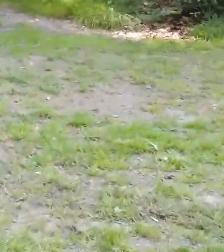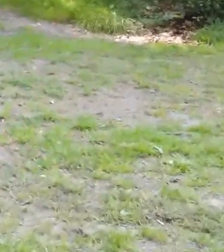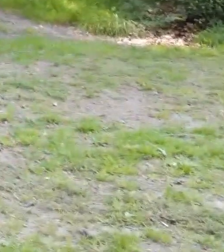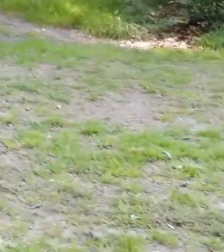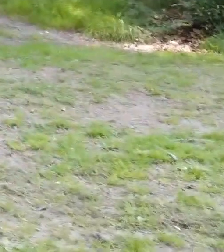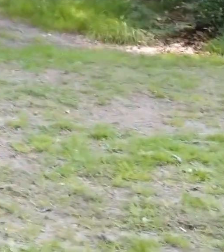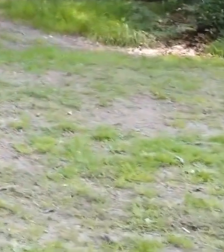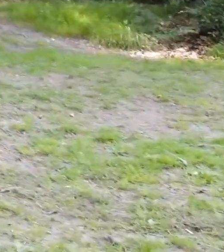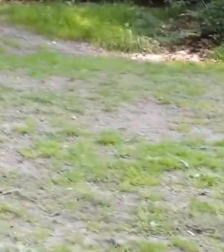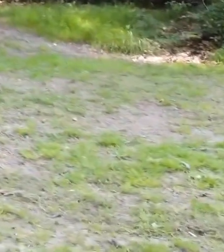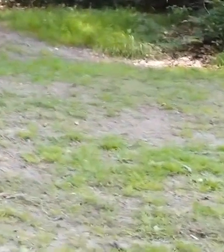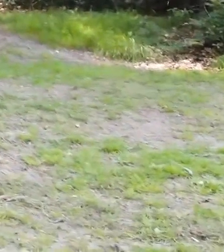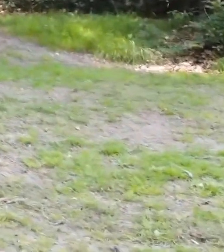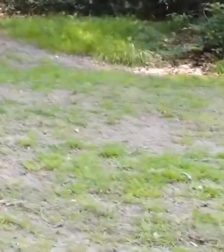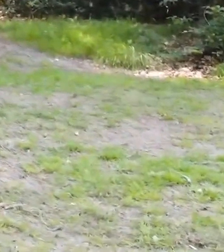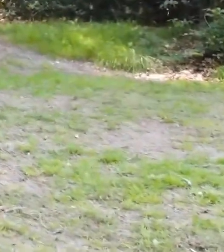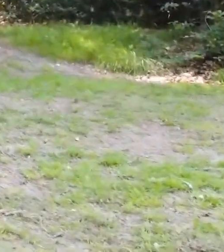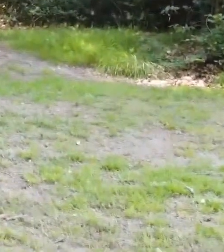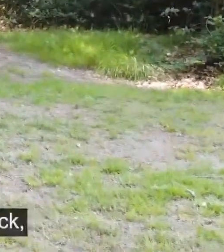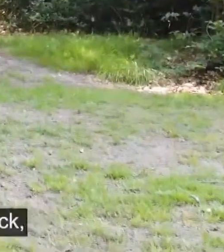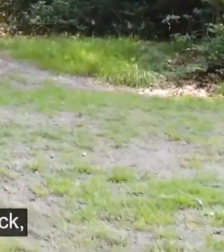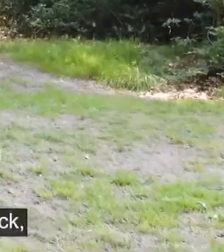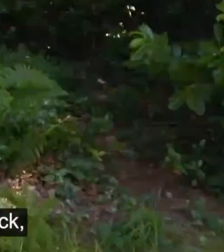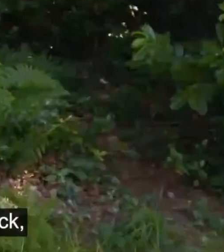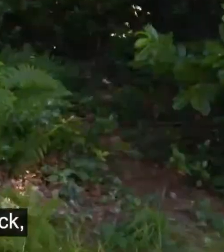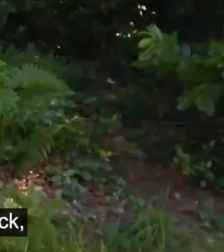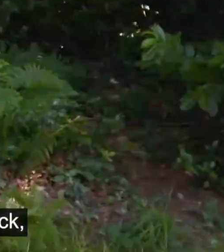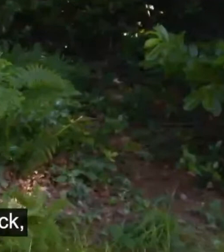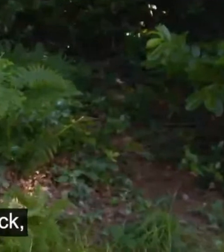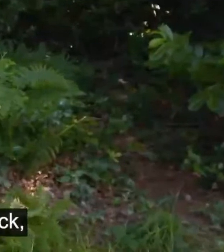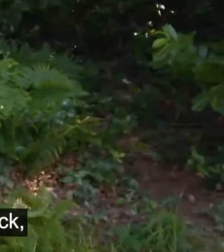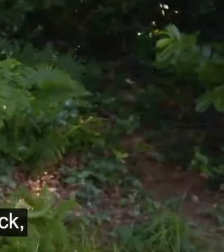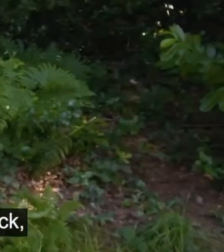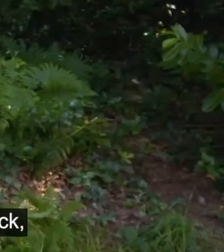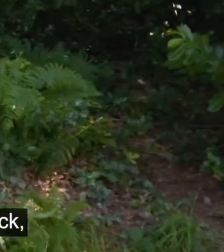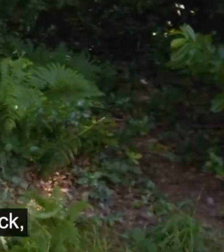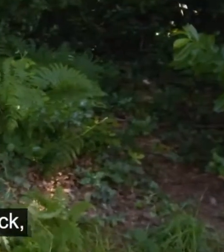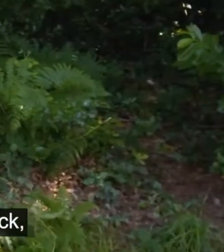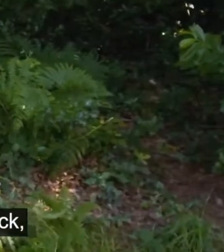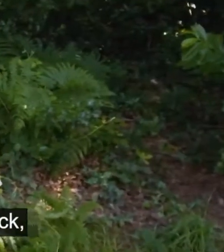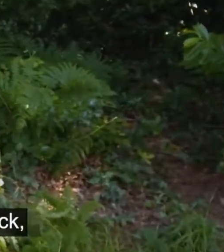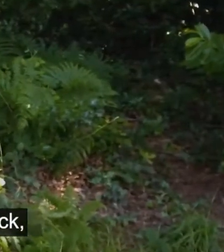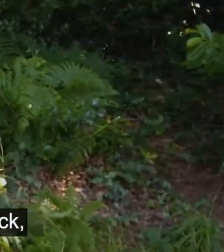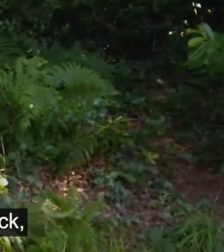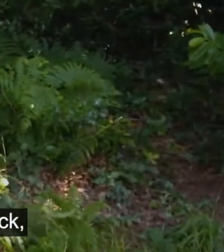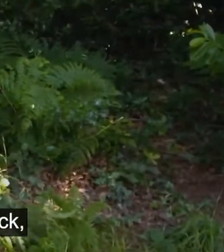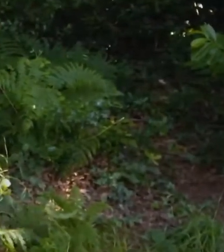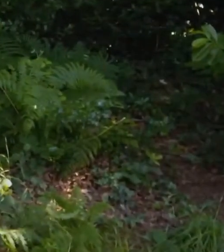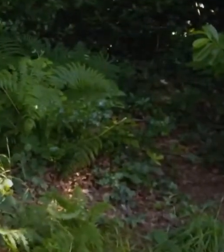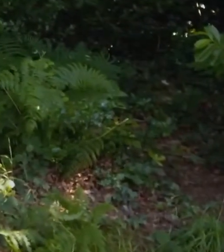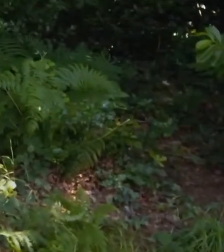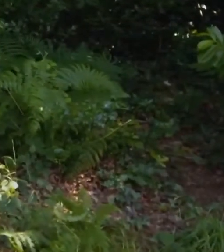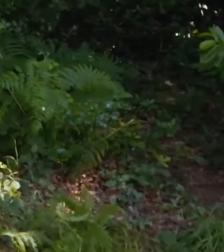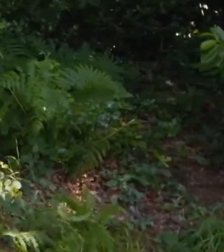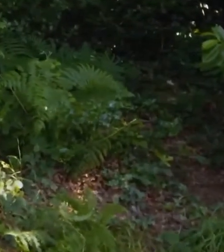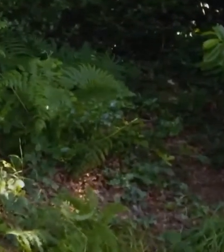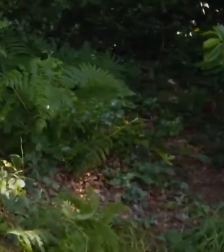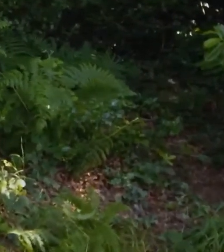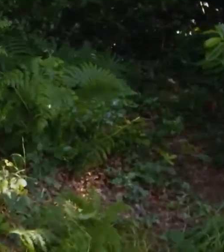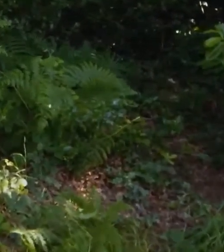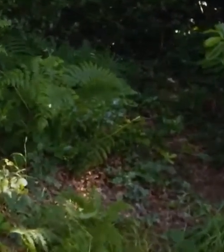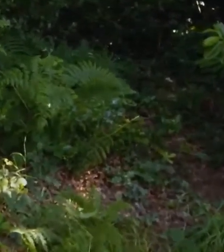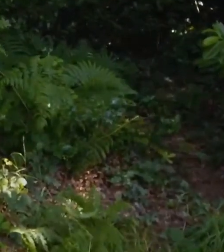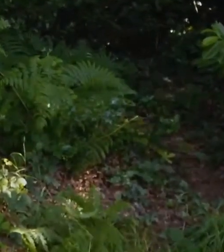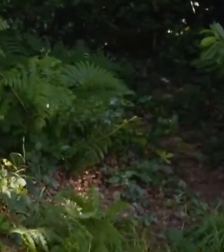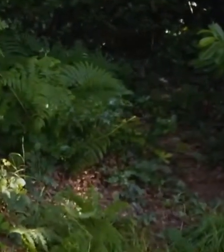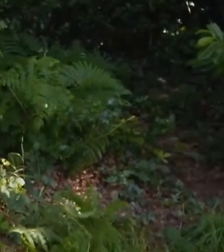their motivation, for a positive result. So for example, at the end of a track, if there's not always someone to hide